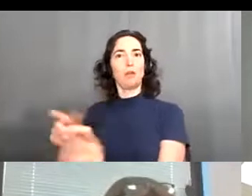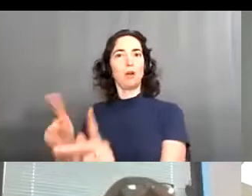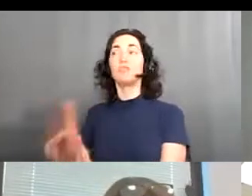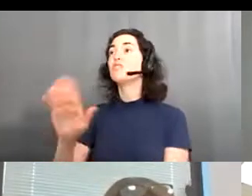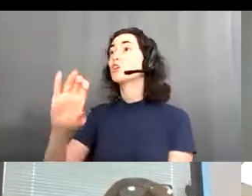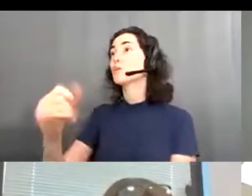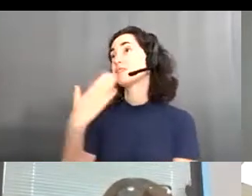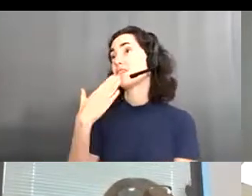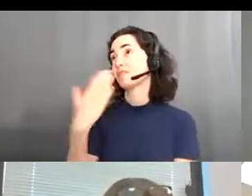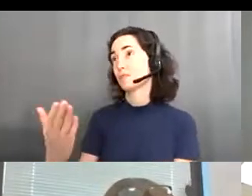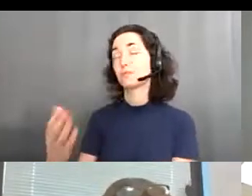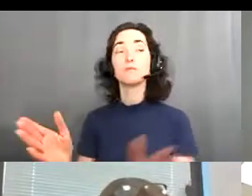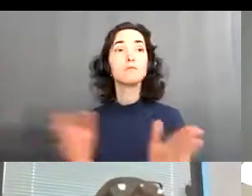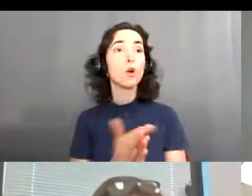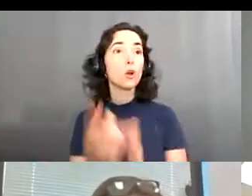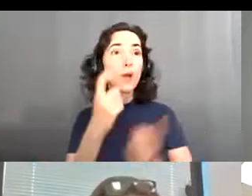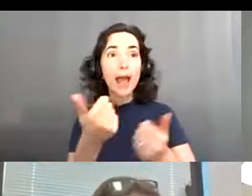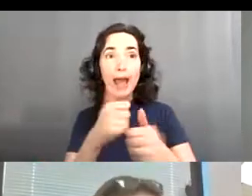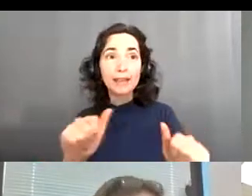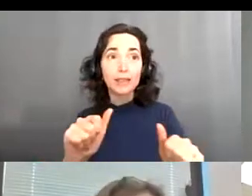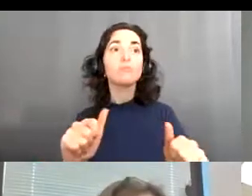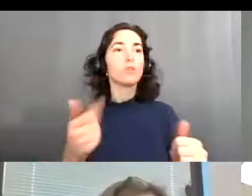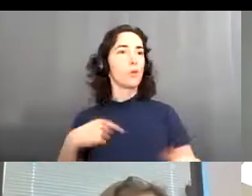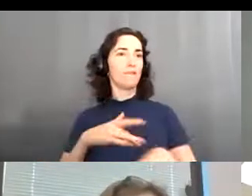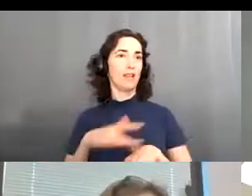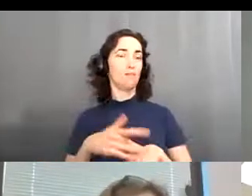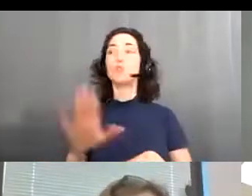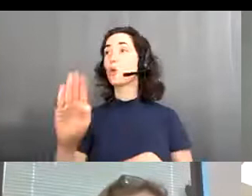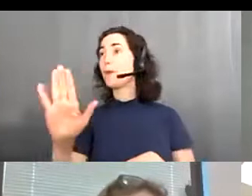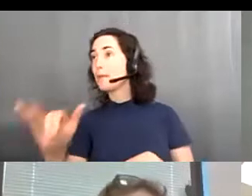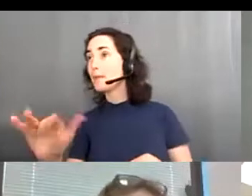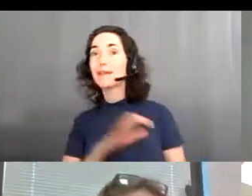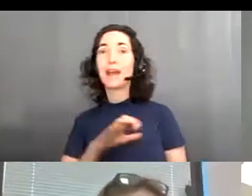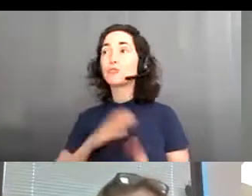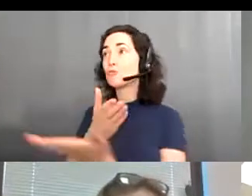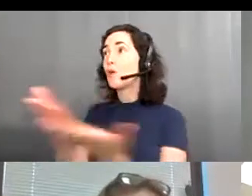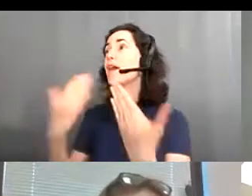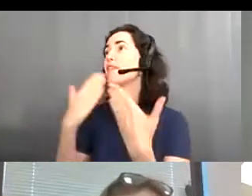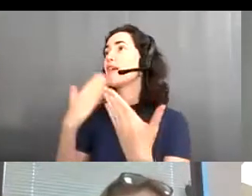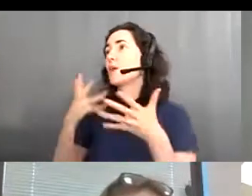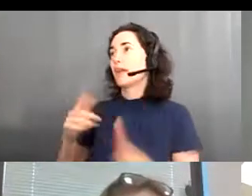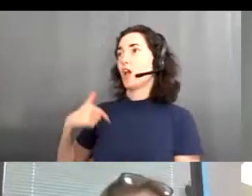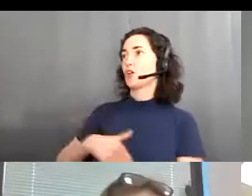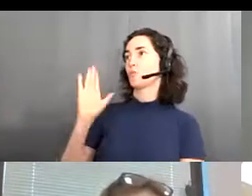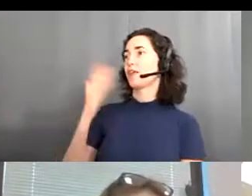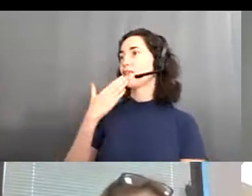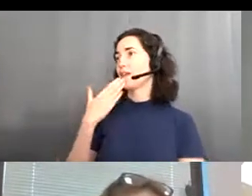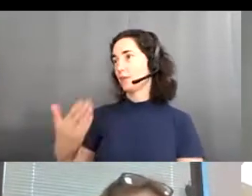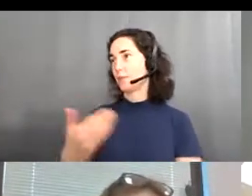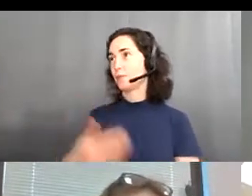We're available if you have any questions. So thank you to Bambi and the council for allowing us to present.